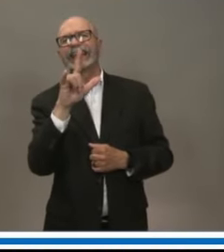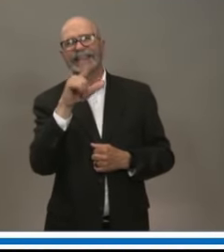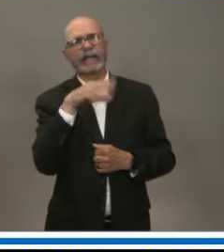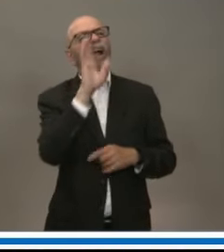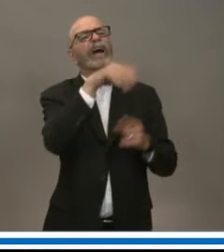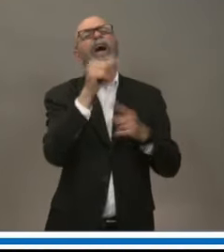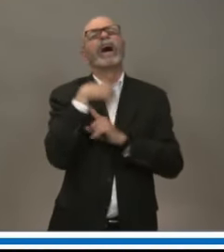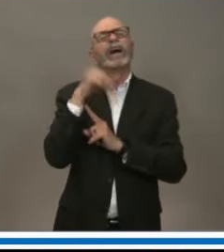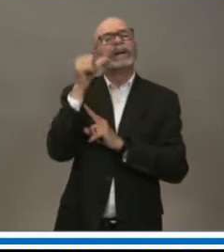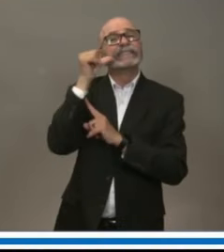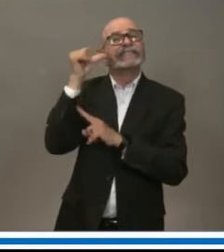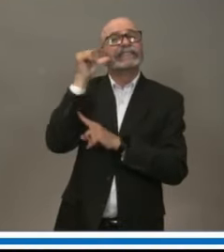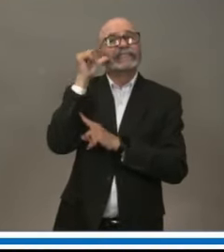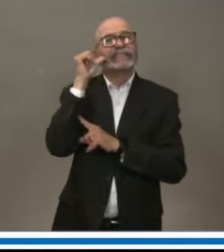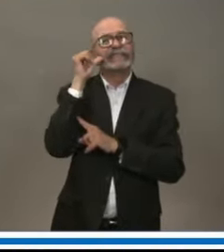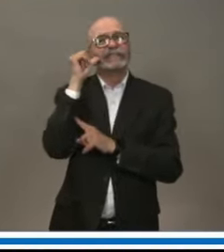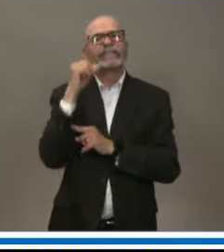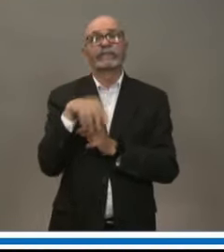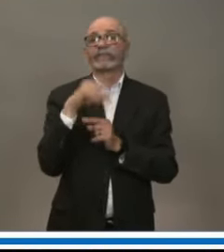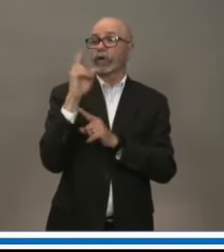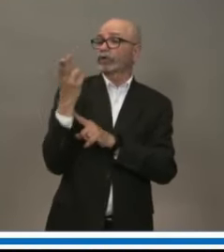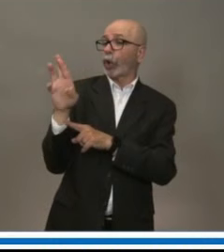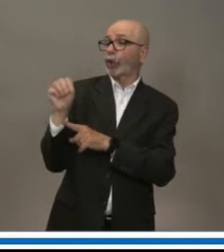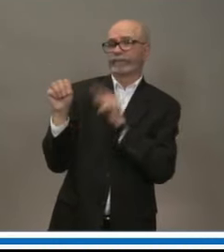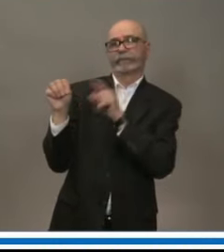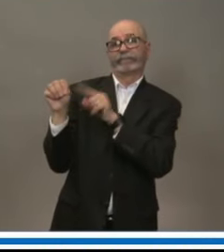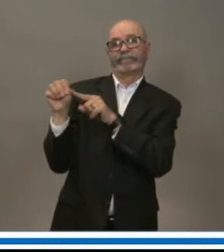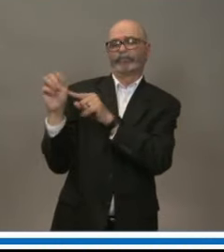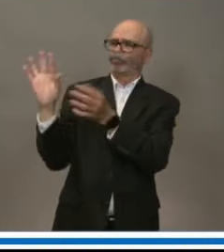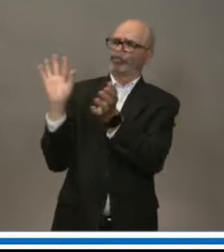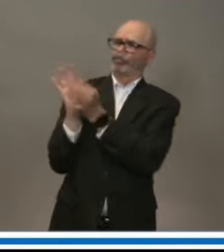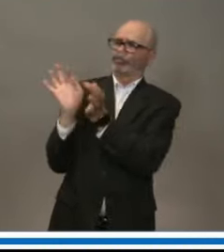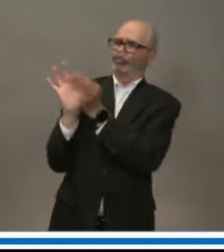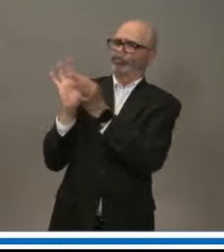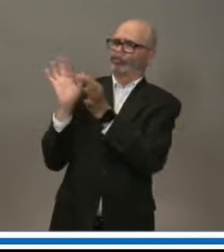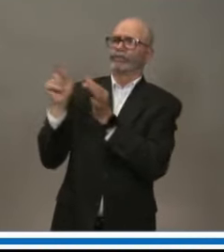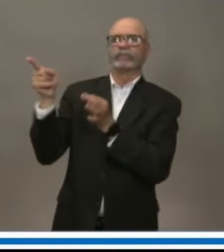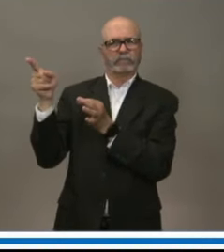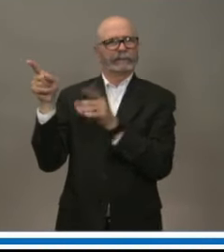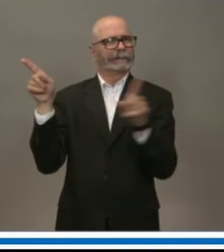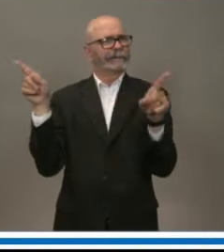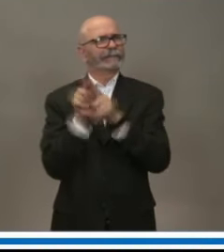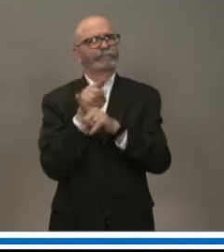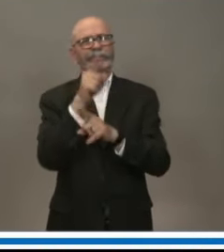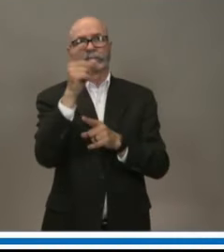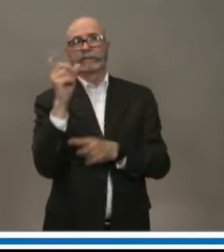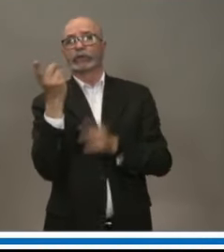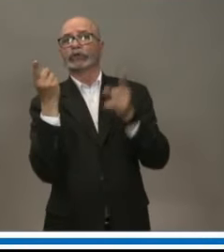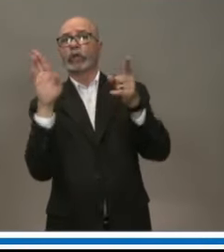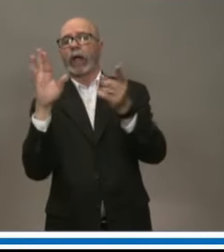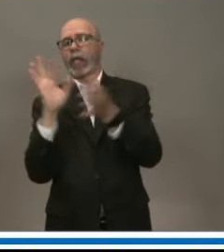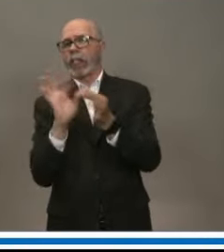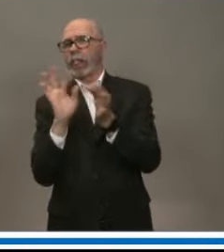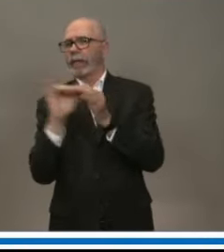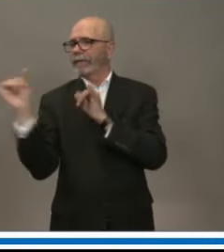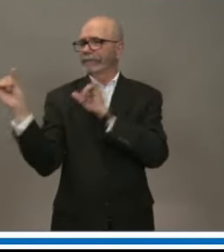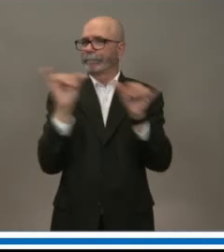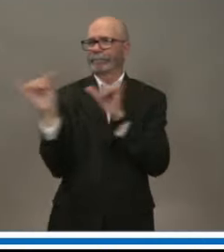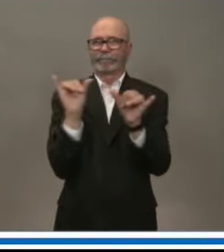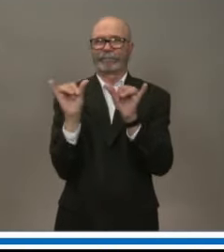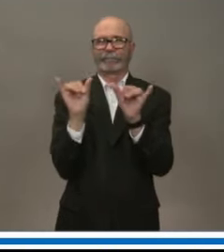what Dr. Strang has been telling us for weeks, and that's that this summer is going to look very different. And as a result, they laid off a significant portion